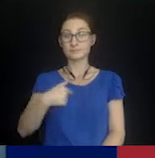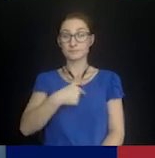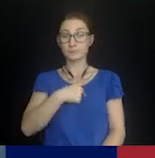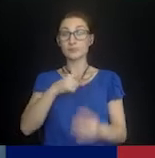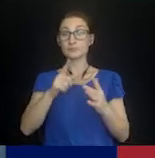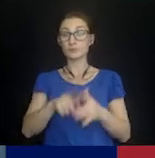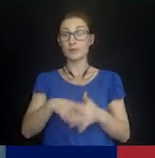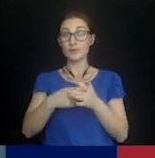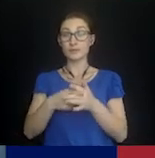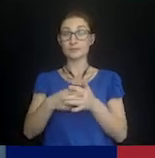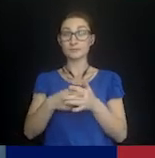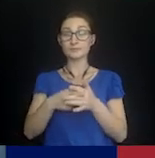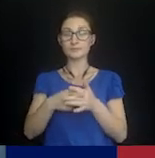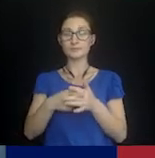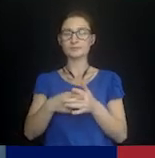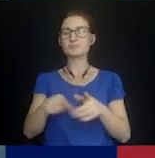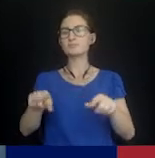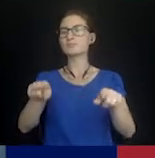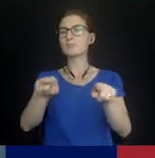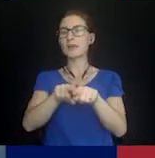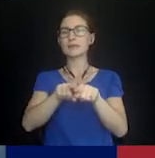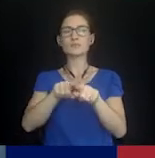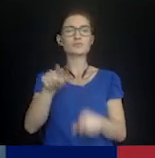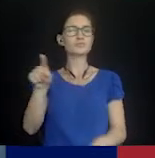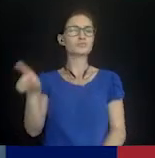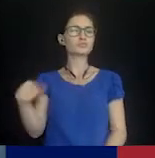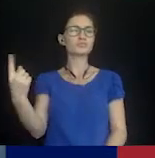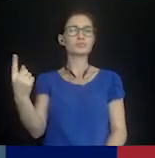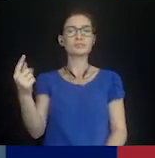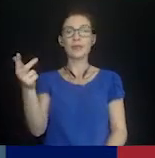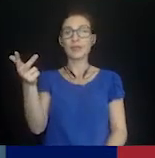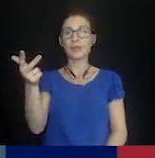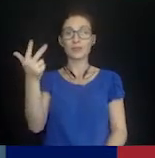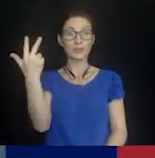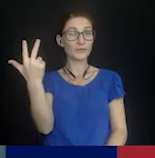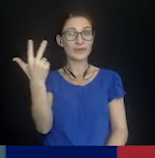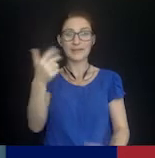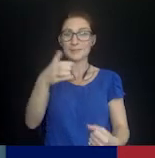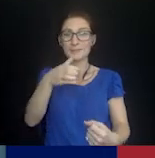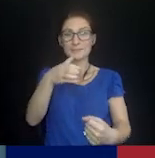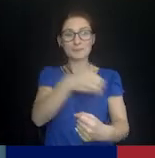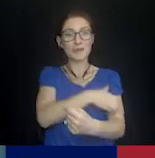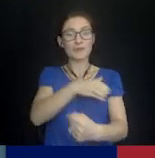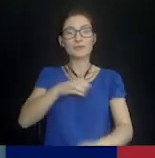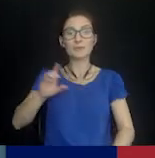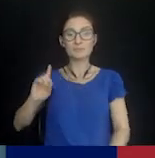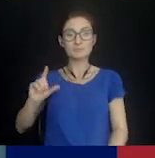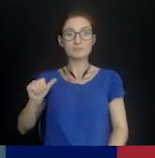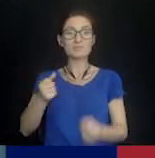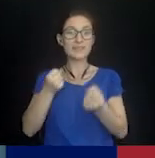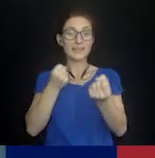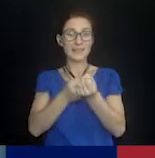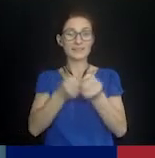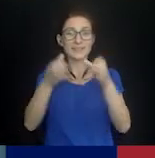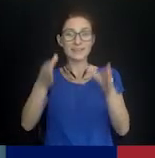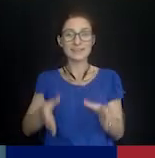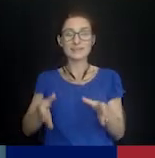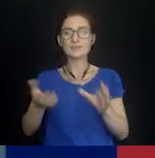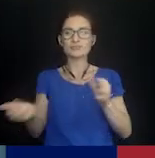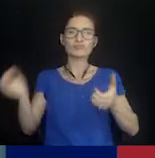as simply just three powerful disability